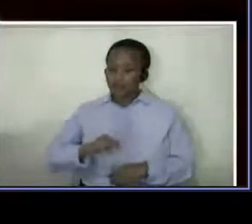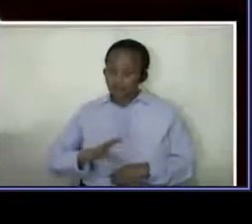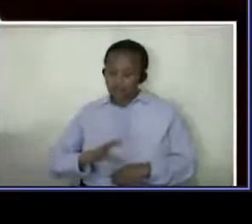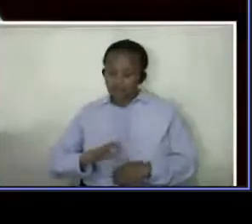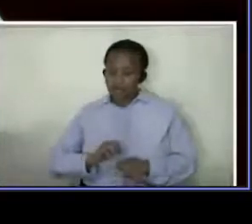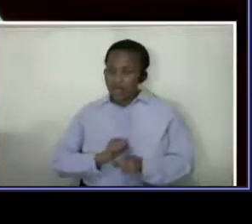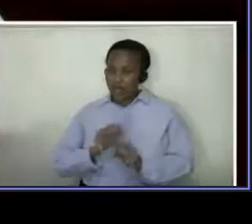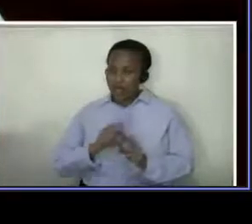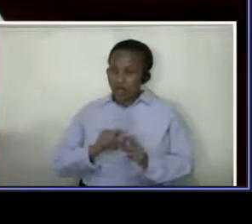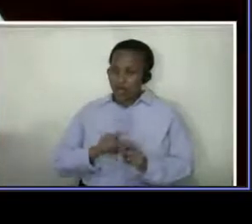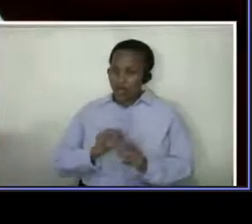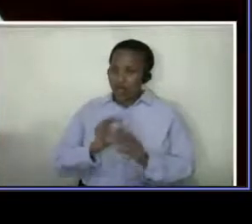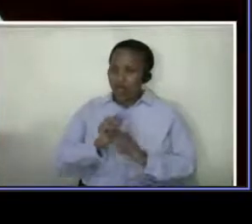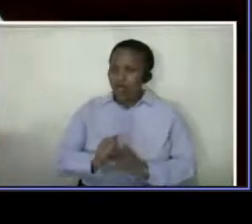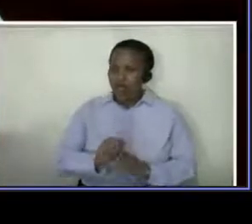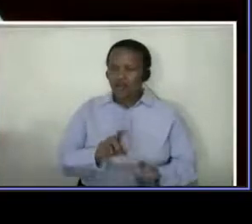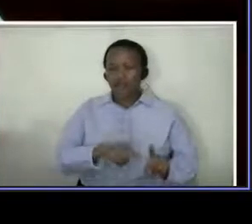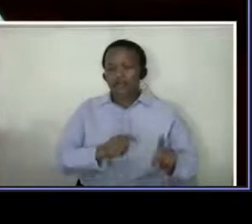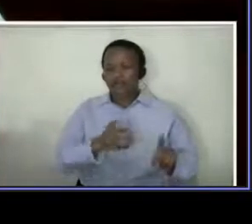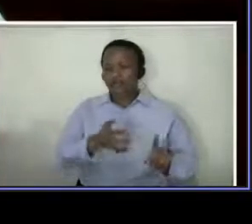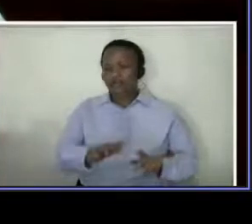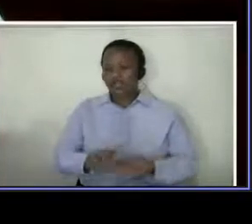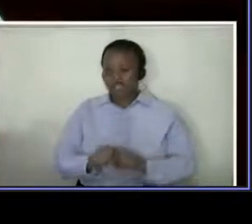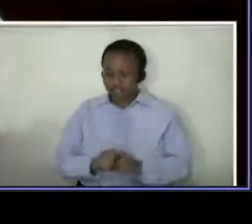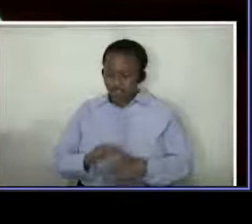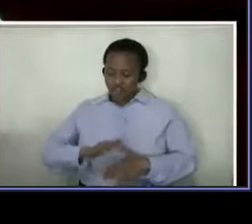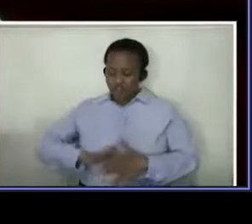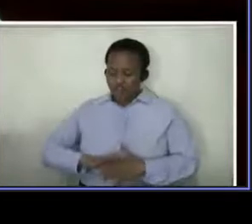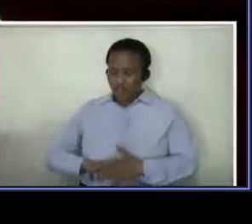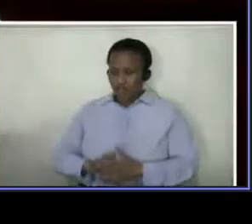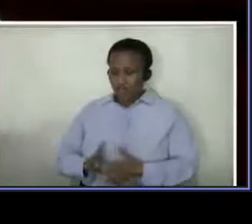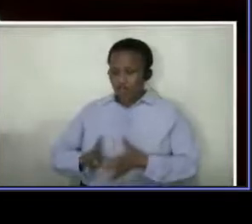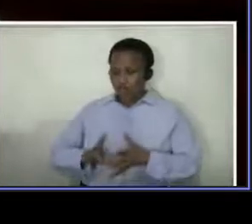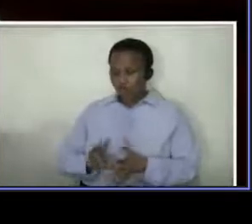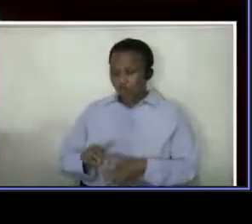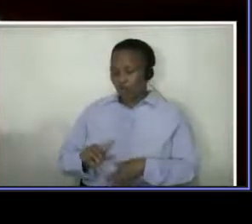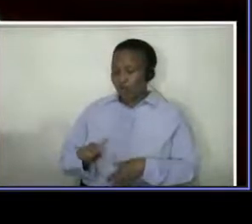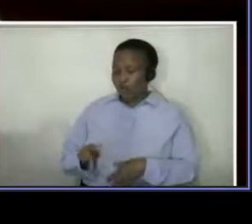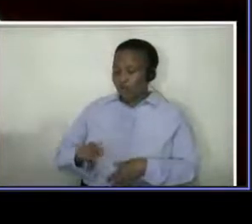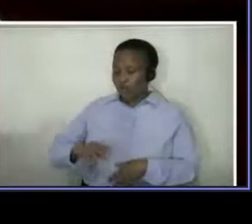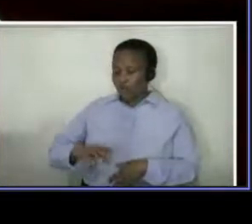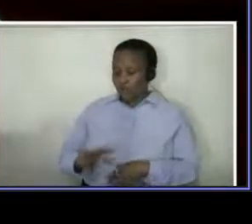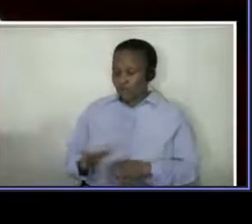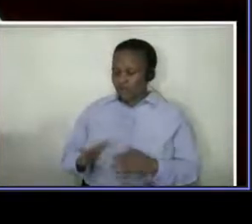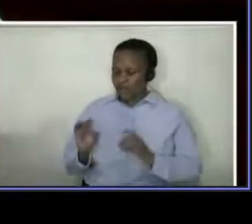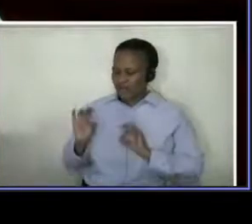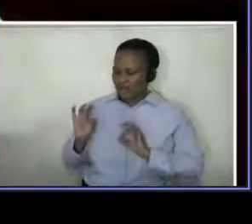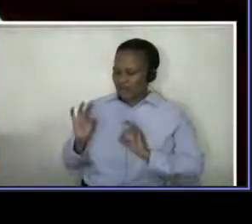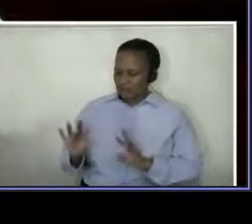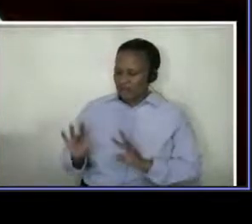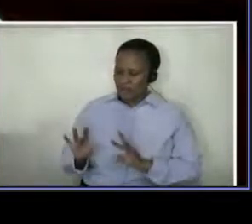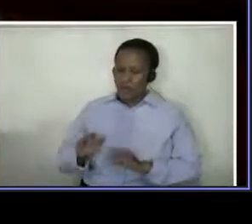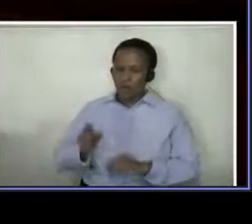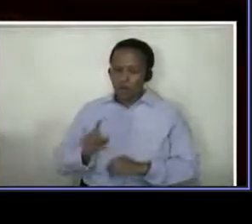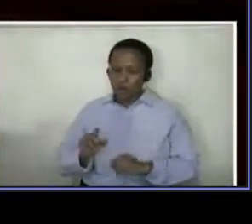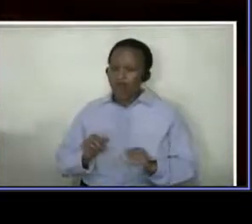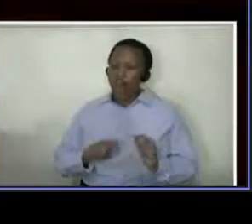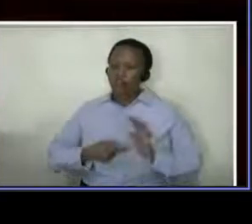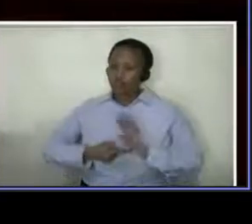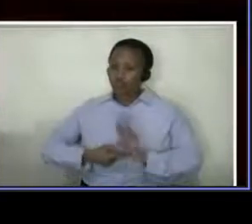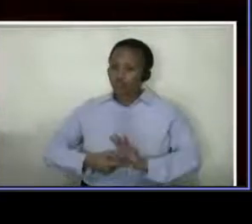very reasons that united the oppositions. The hatred against the ANC that has proven a strong glue